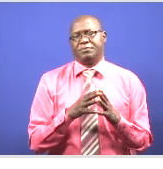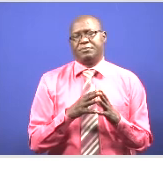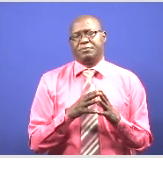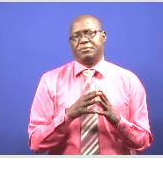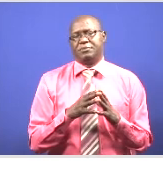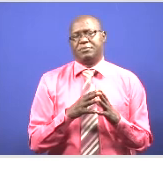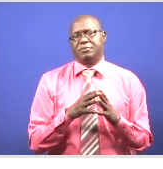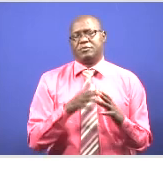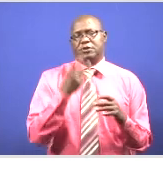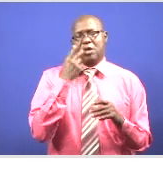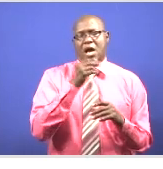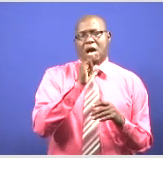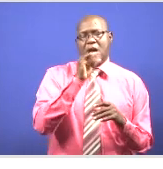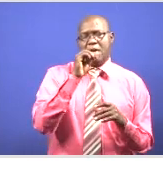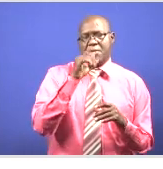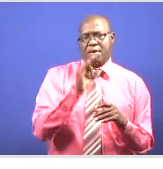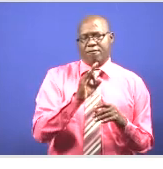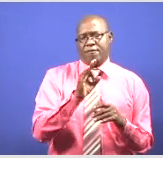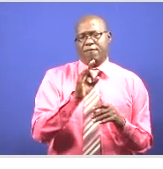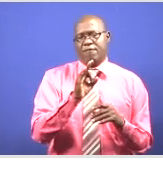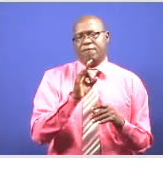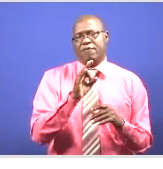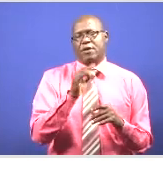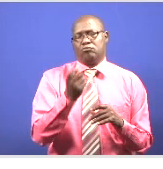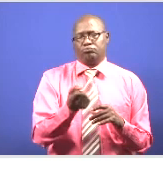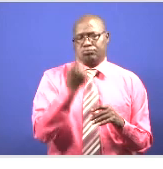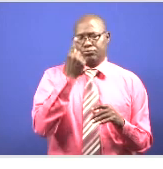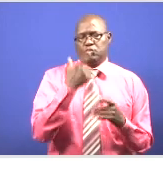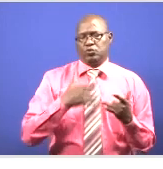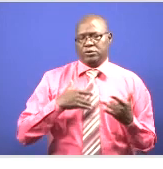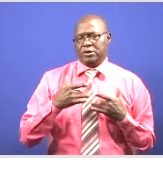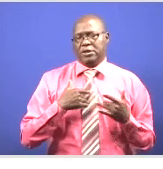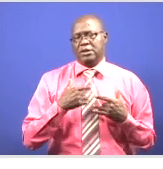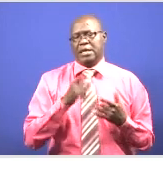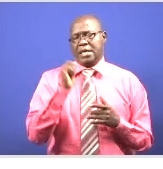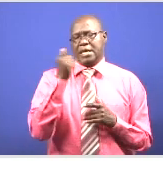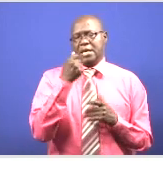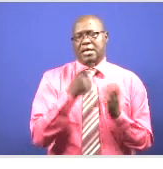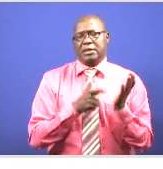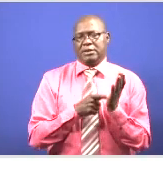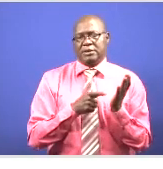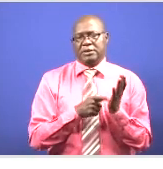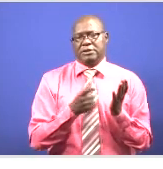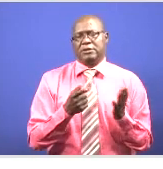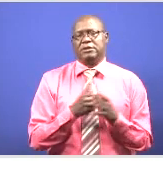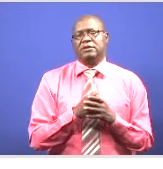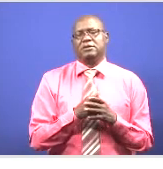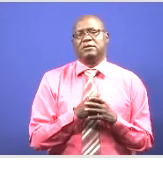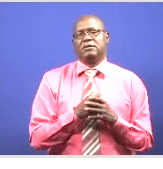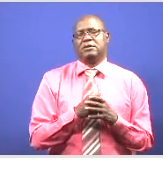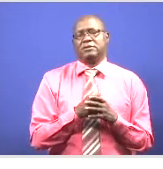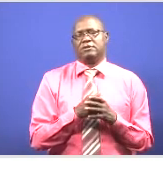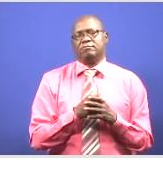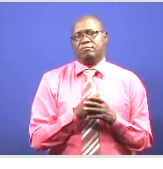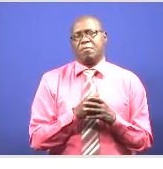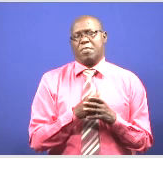the IMF, International Monetary Fund, mm-hmm. raise concern on Kenya's debt, mm-hmm. which stood at 8.7 trillion mm-hmm. as of October last year. Mm-hmm.